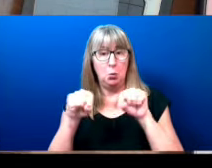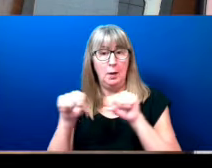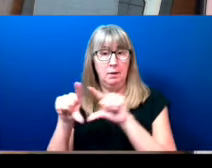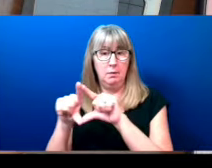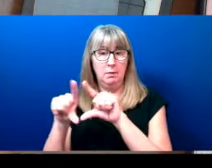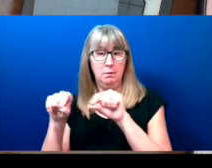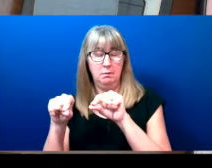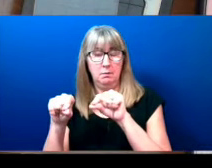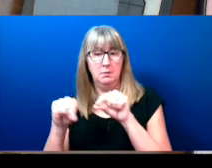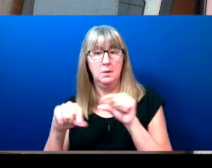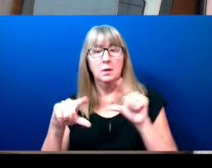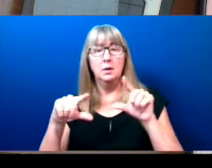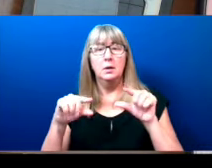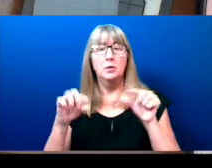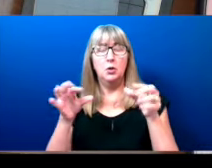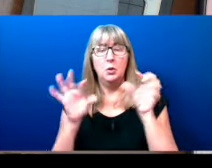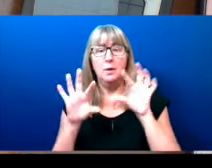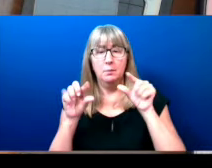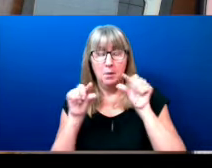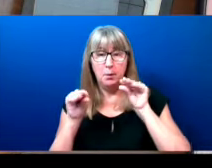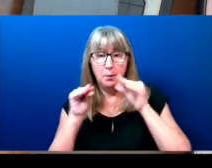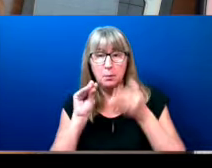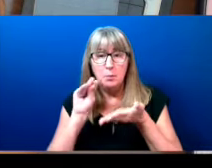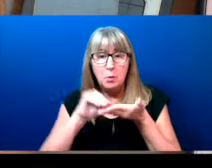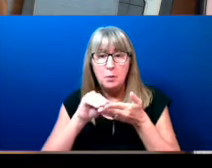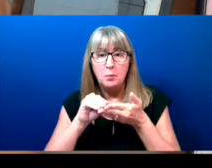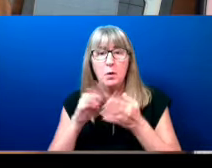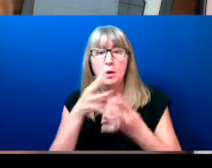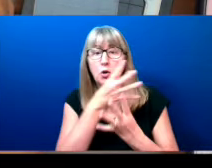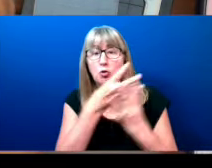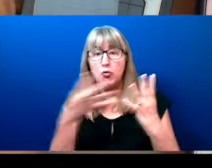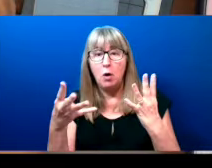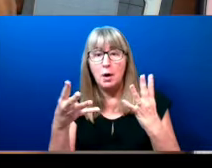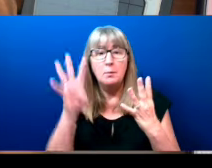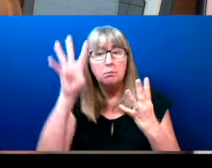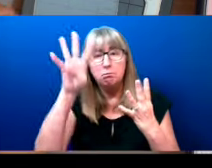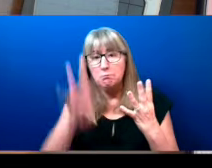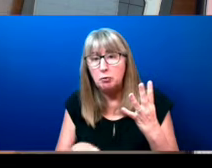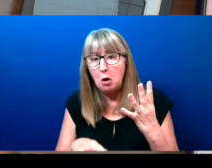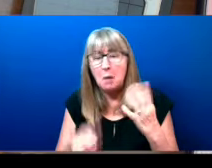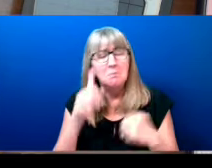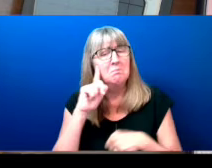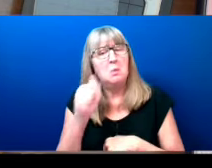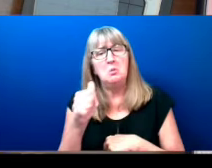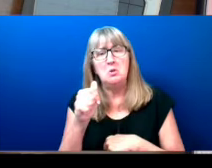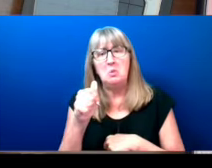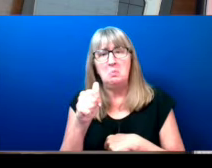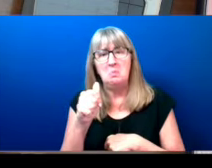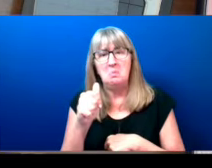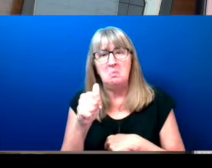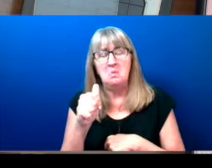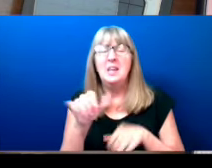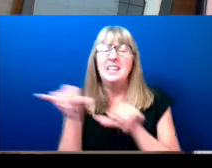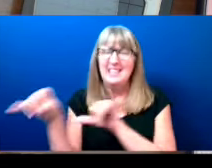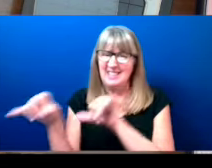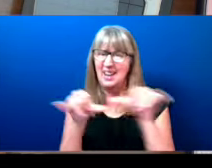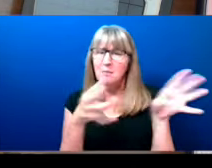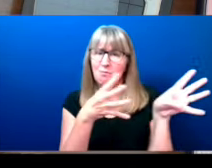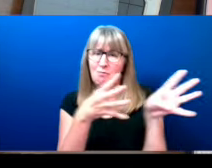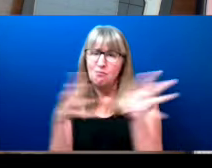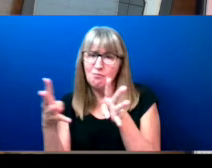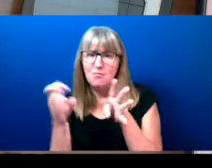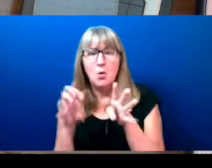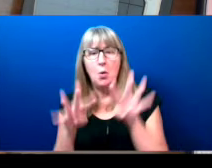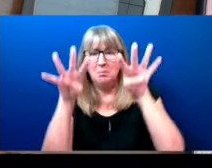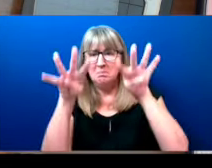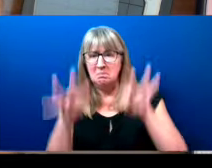2 inch squares. And then when you put these down, you can put it where the stripes go down or they go sideways. Either way, and